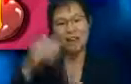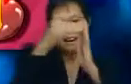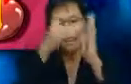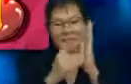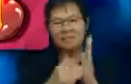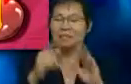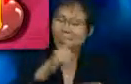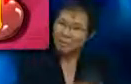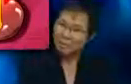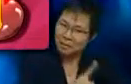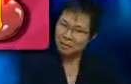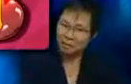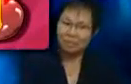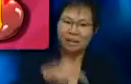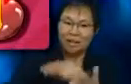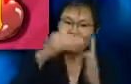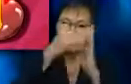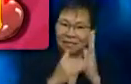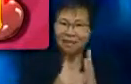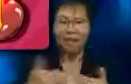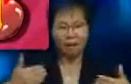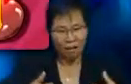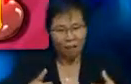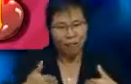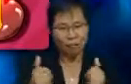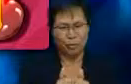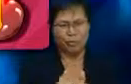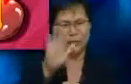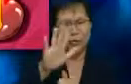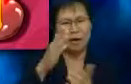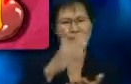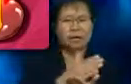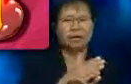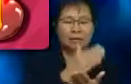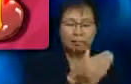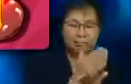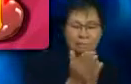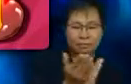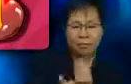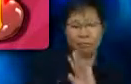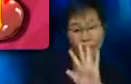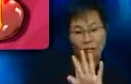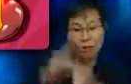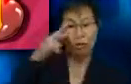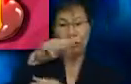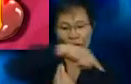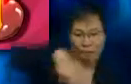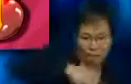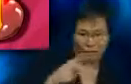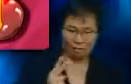lesson period. This lesson comprises of 5 segments. Looking around